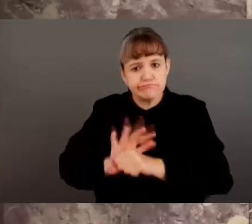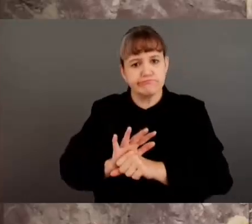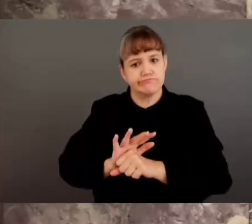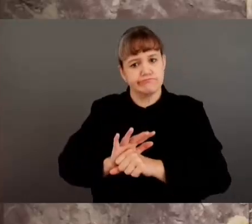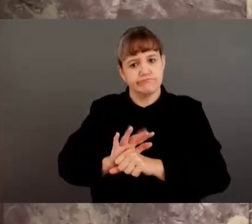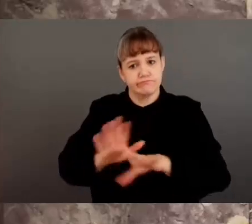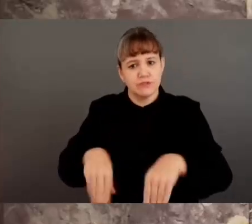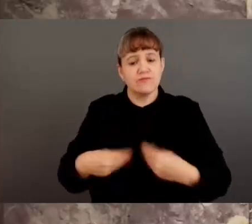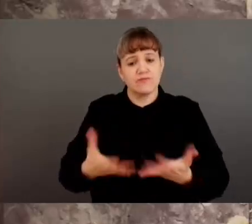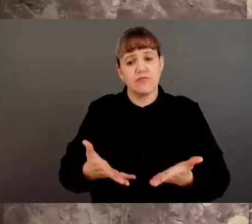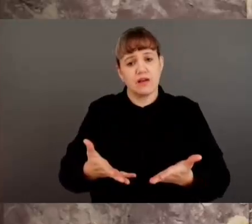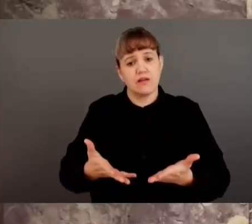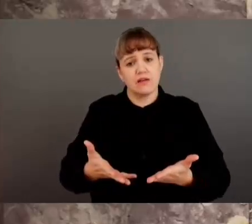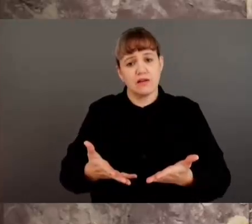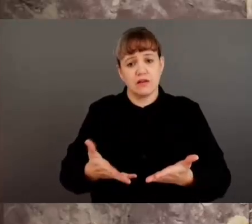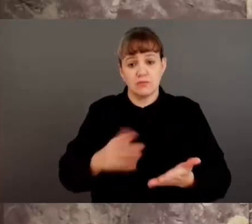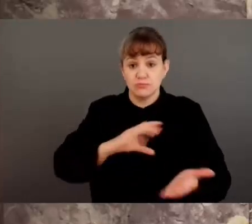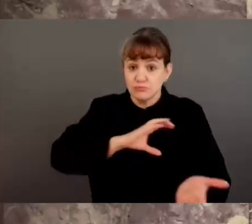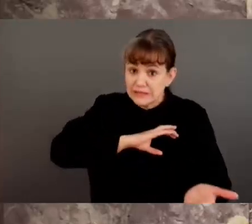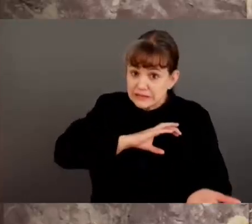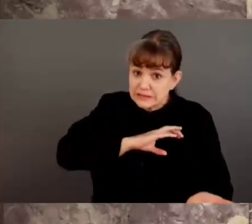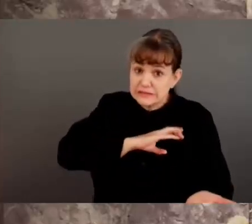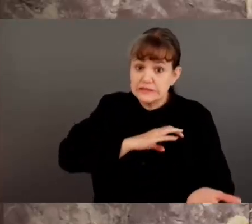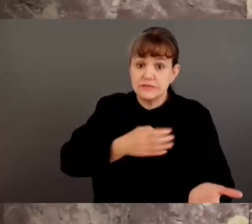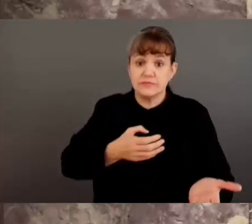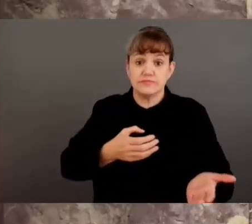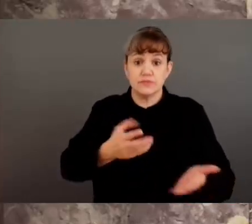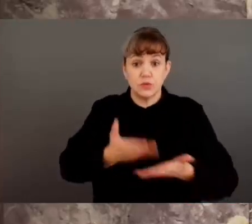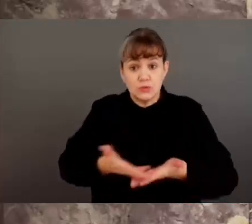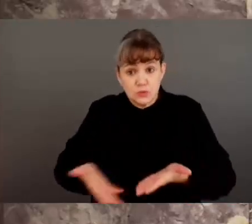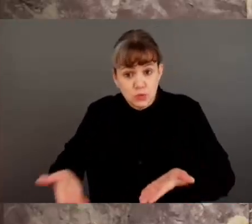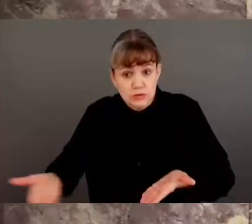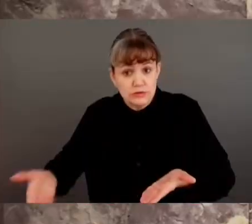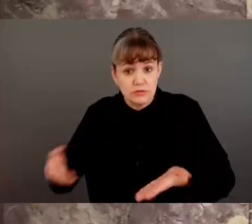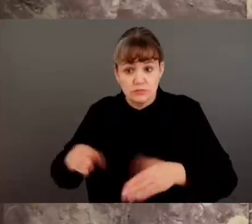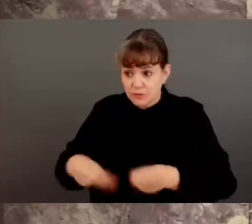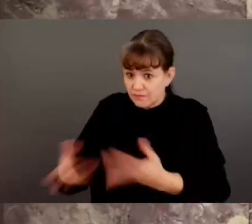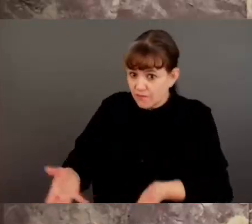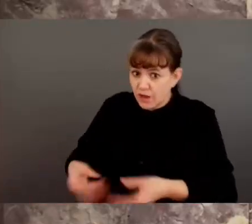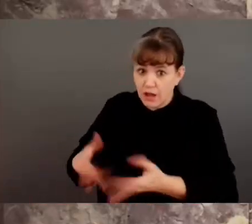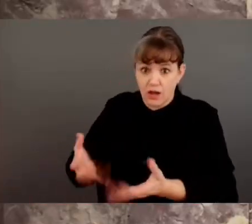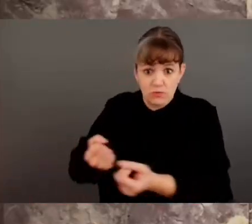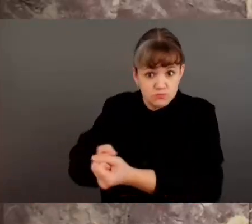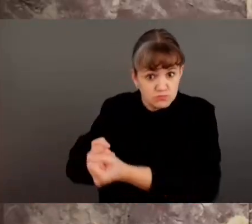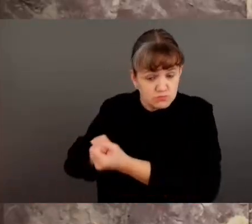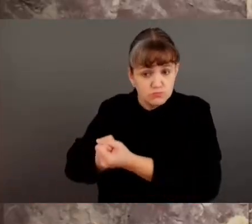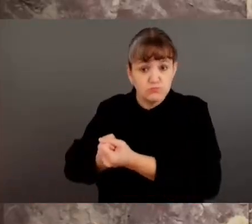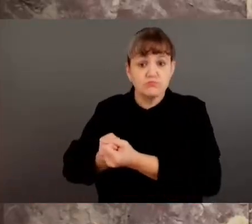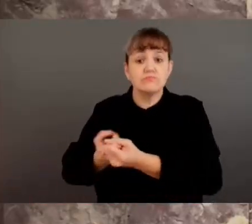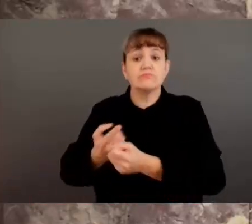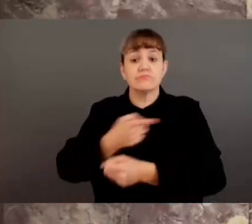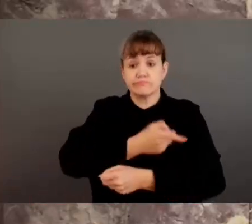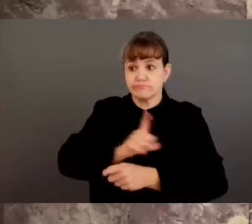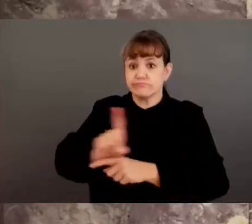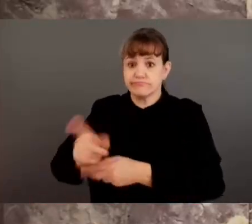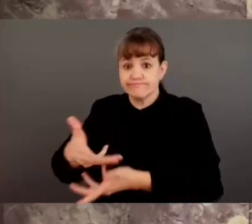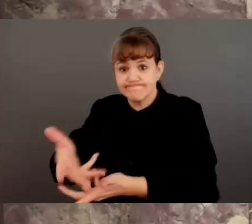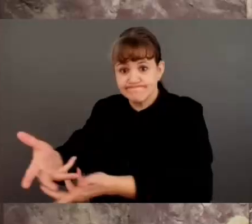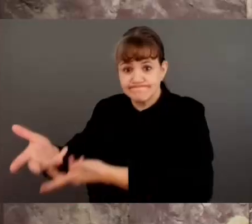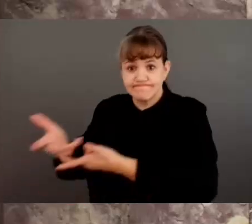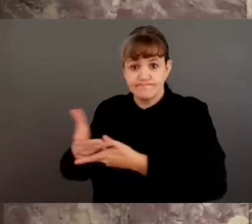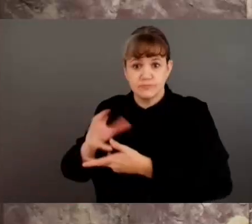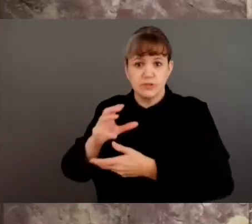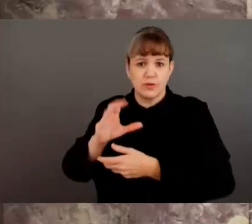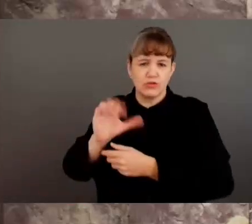the resources that they need to tackle crime, in particular violent crime, standing up